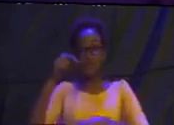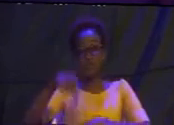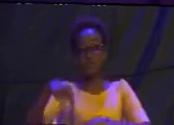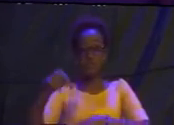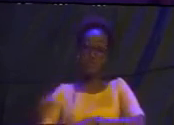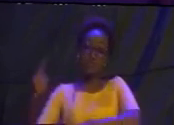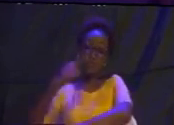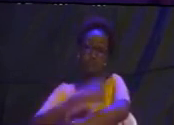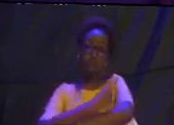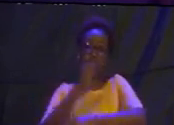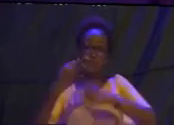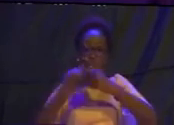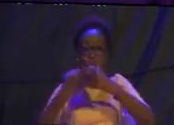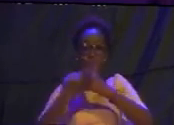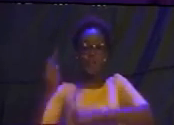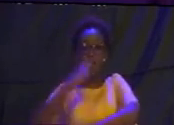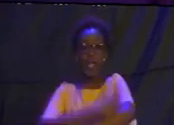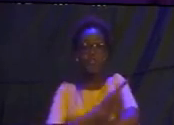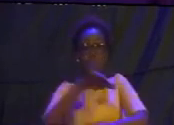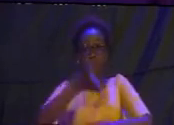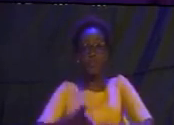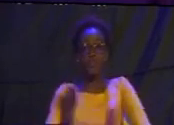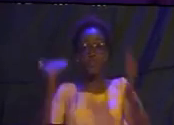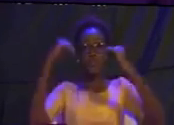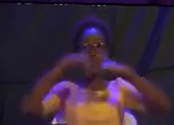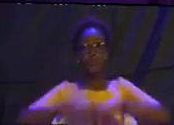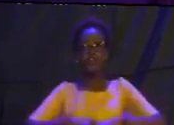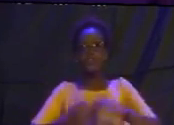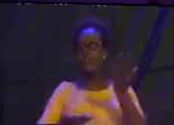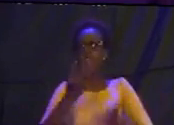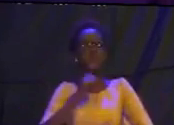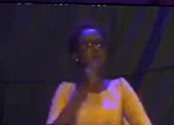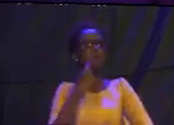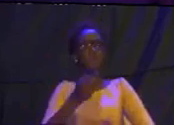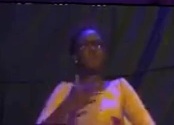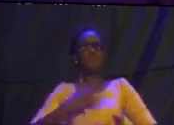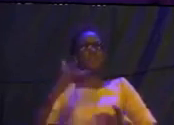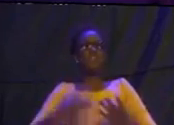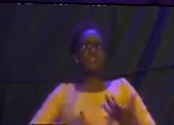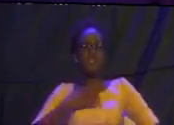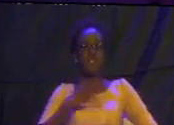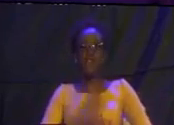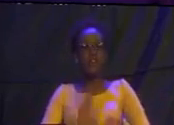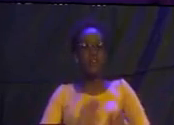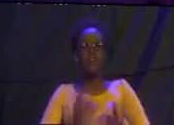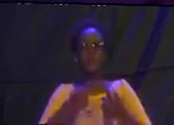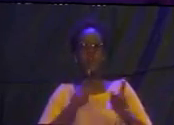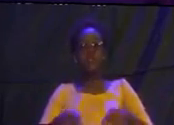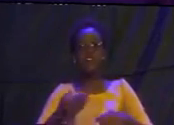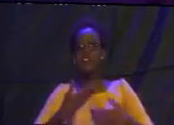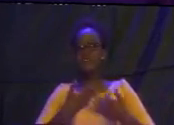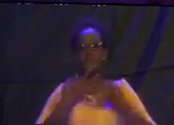Welcome into these 8 days where we will be here. You will no longer be a guest.